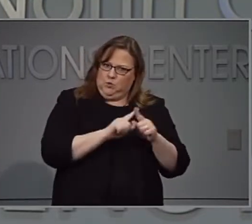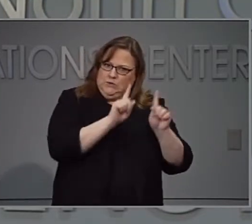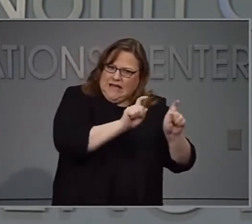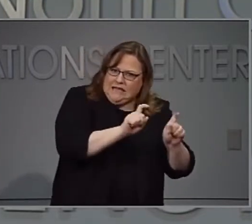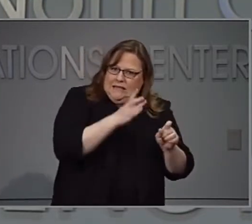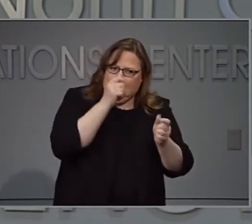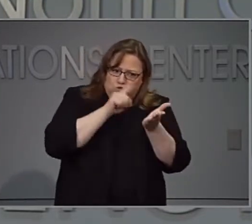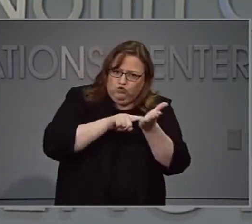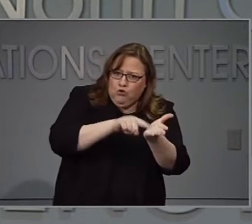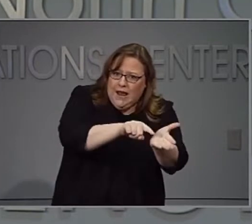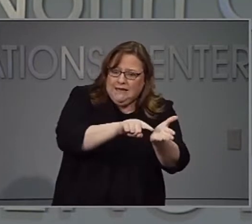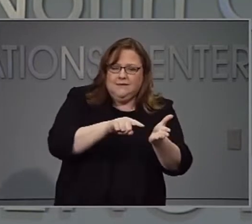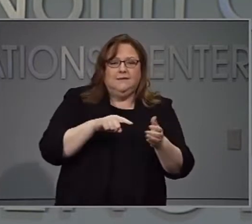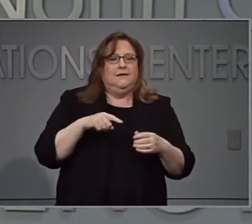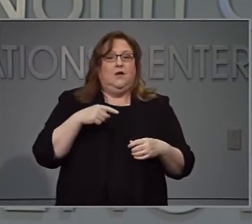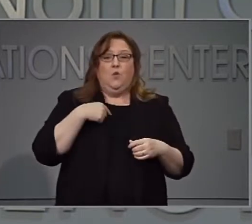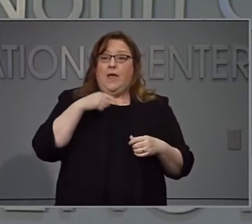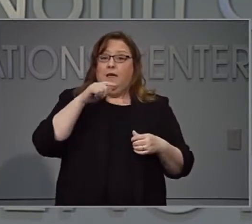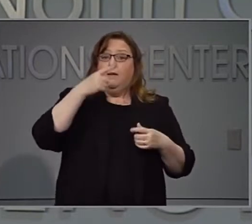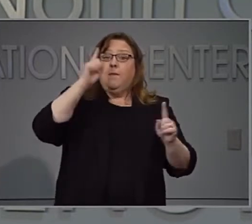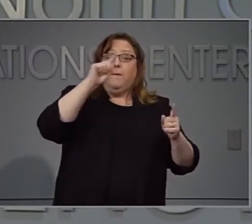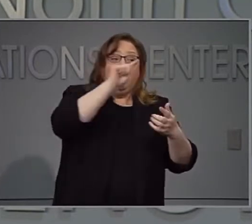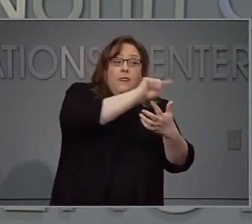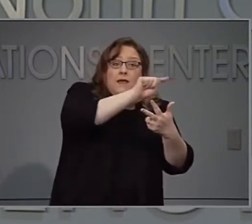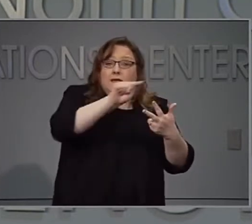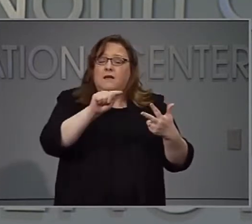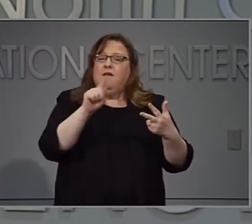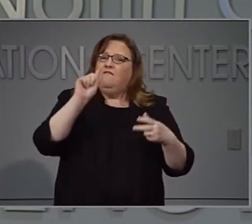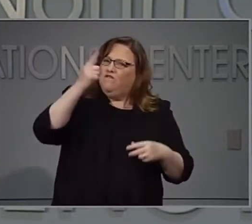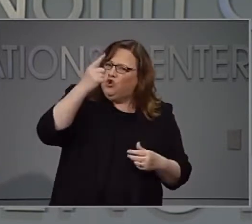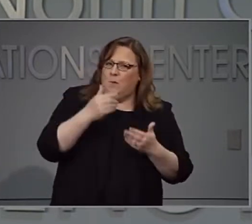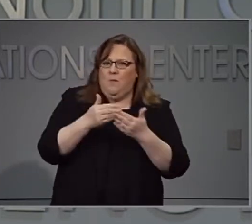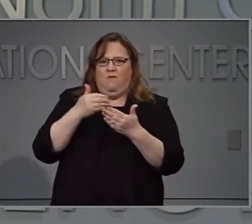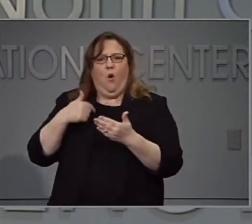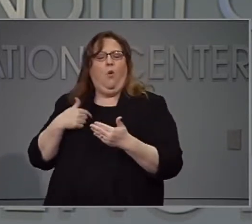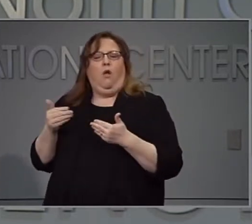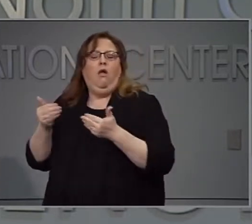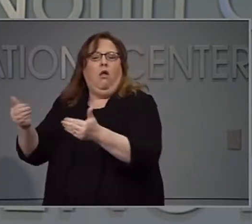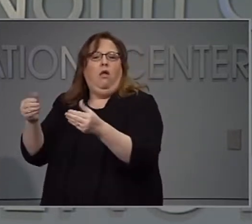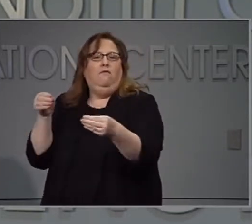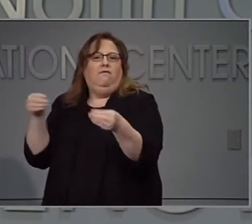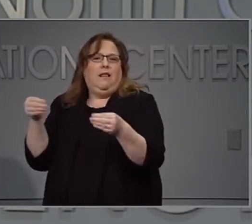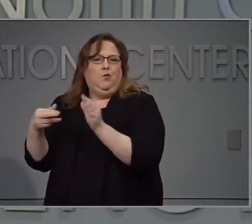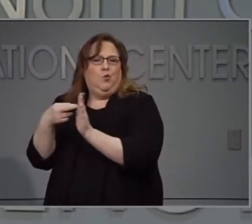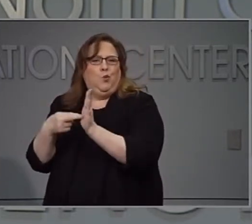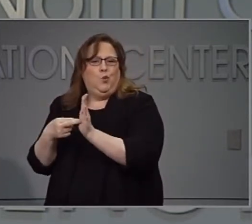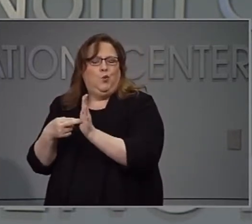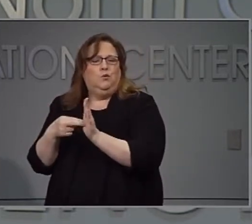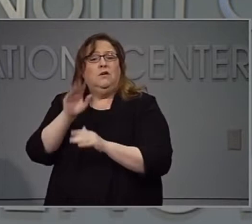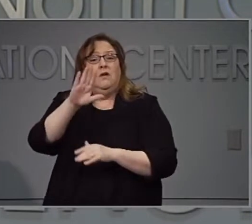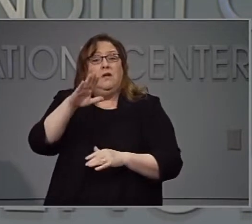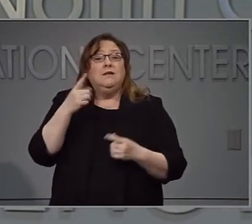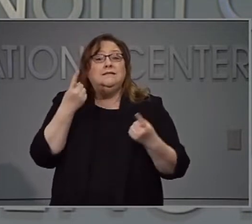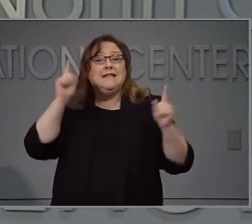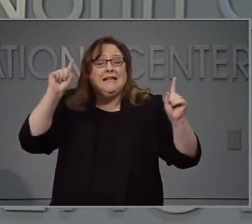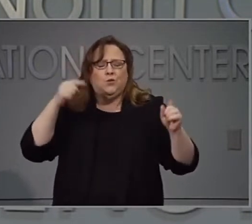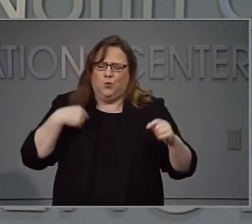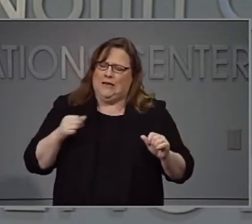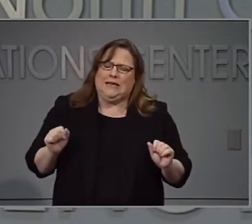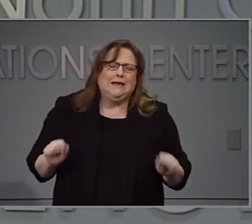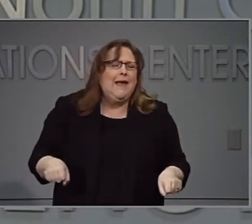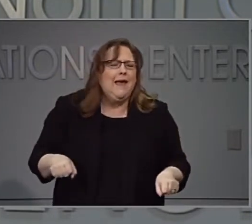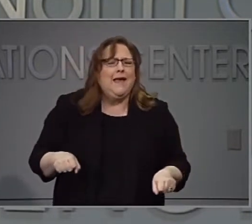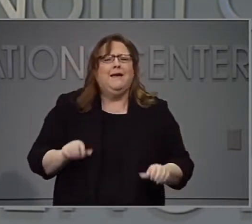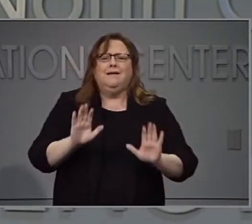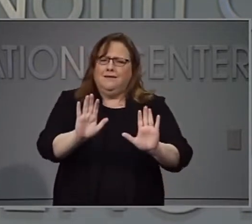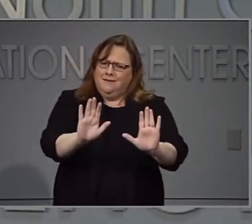process of easing restrictions. I know that we can do this. I understand that people are anxious